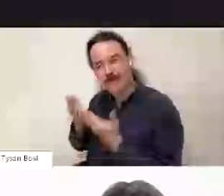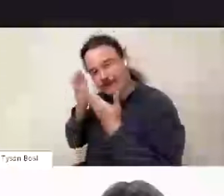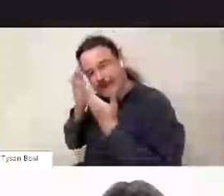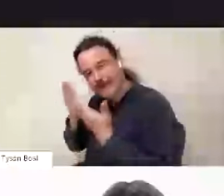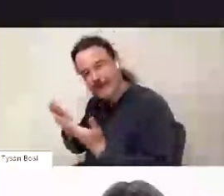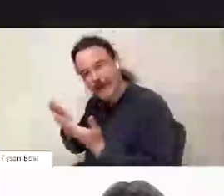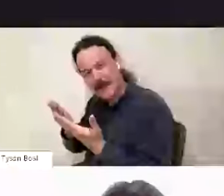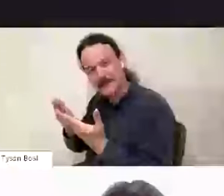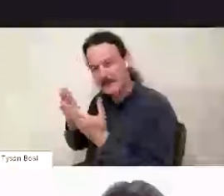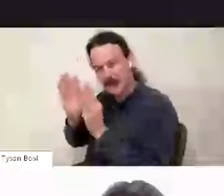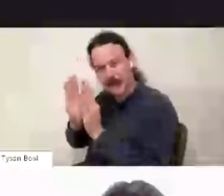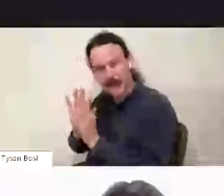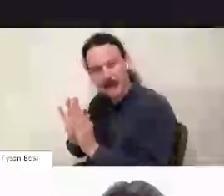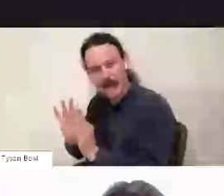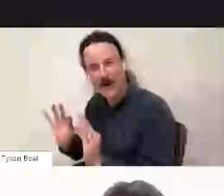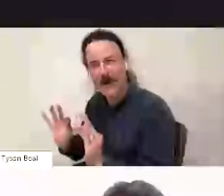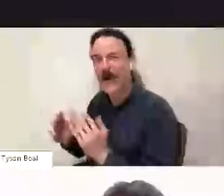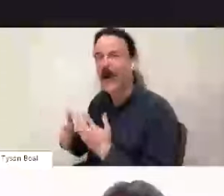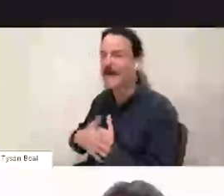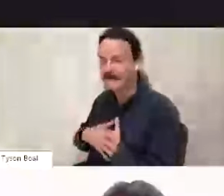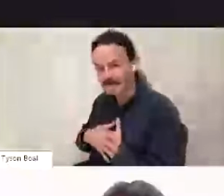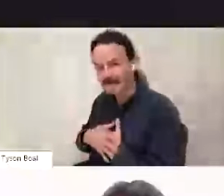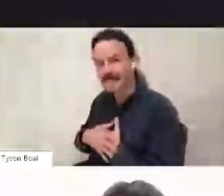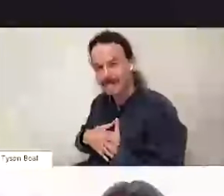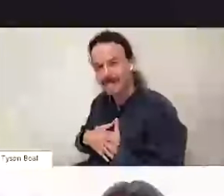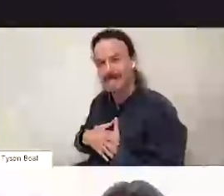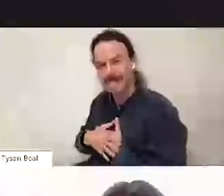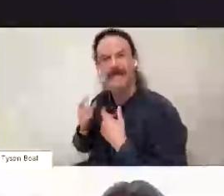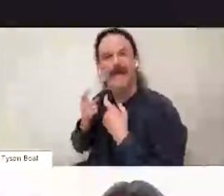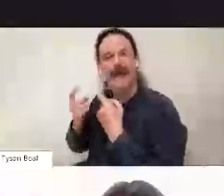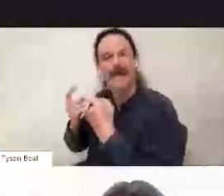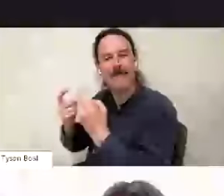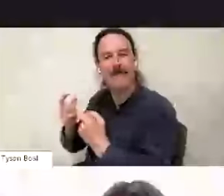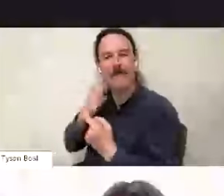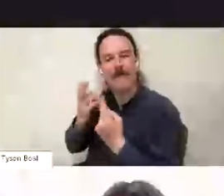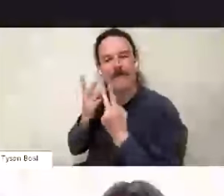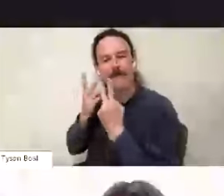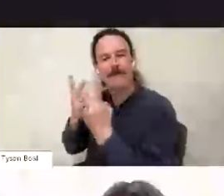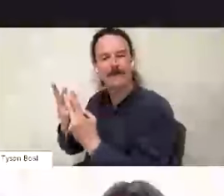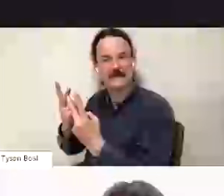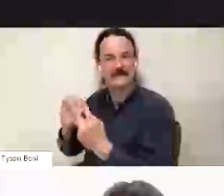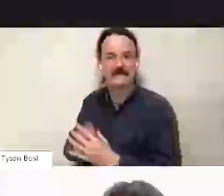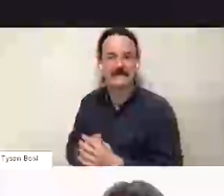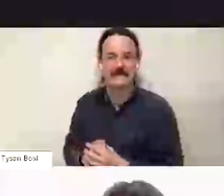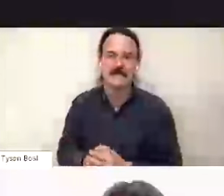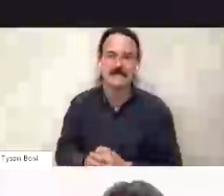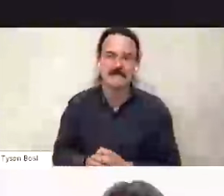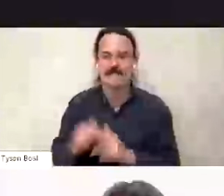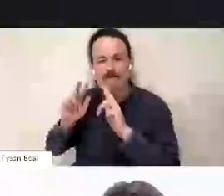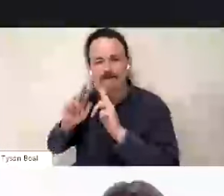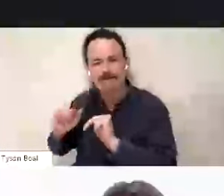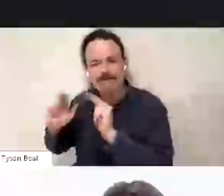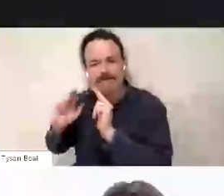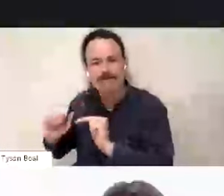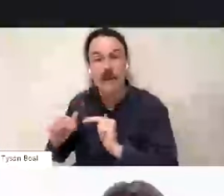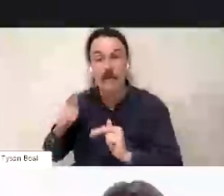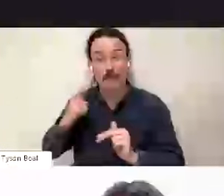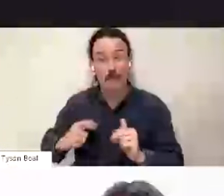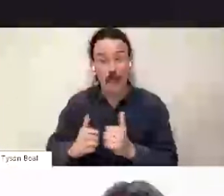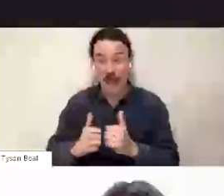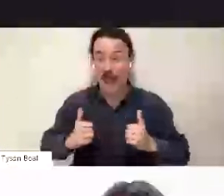it's not uncommon as well in our communities to um, there can be a lot of anger